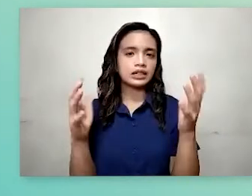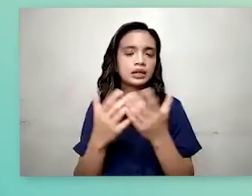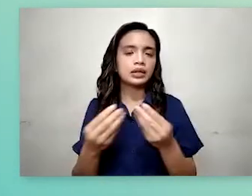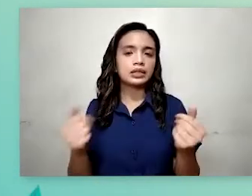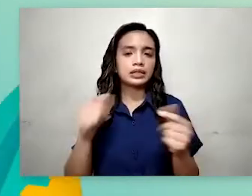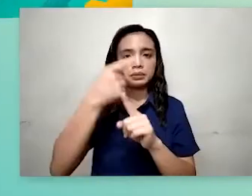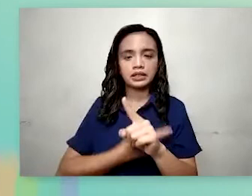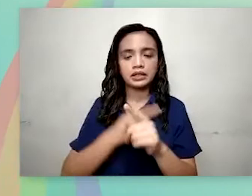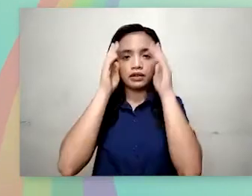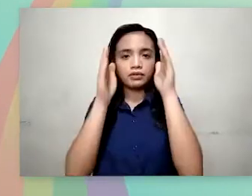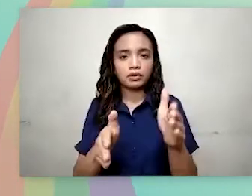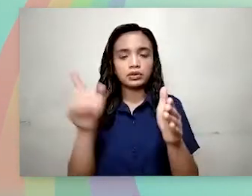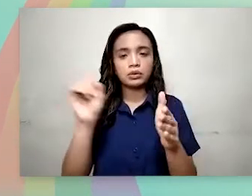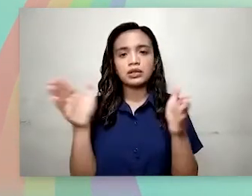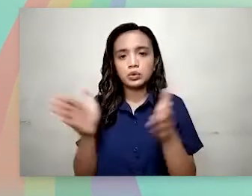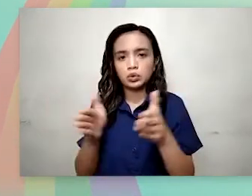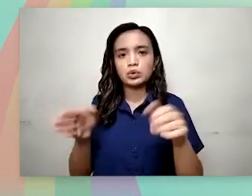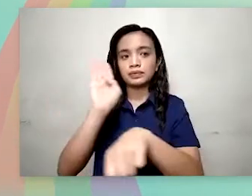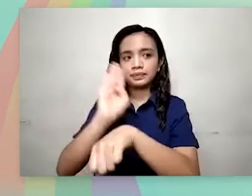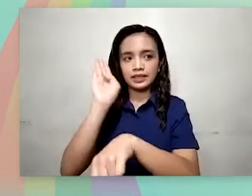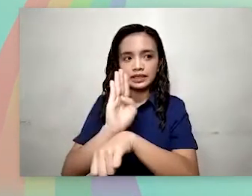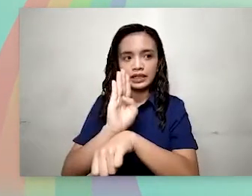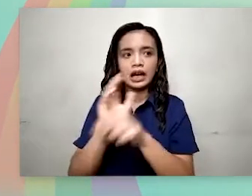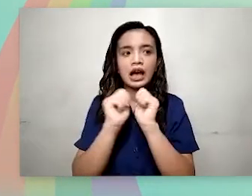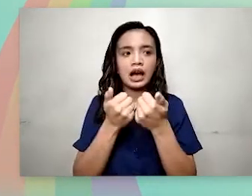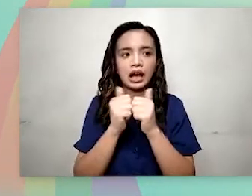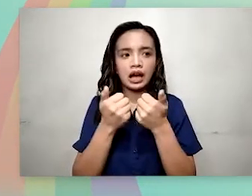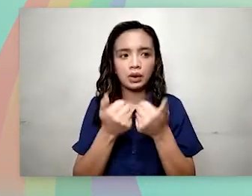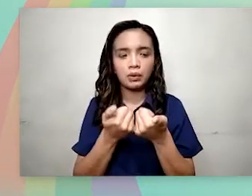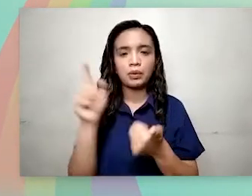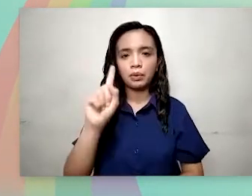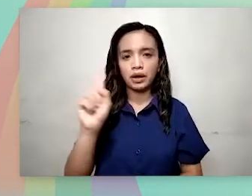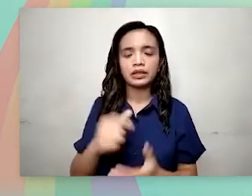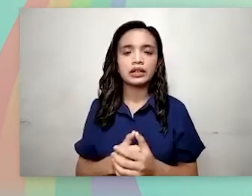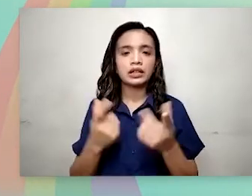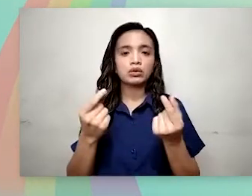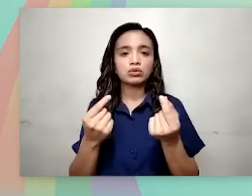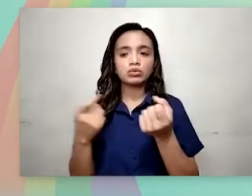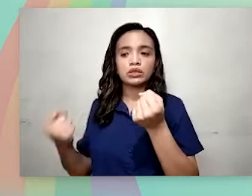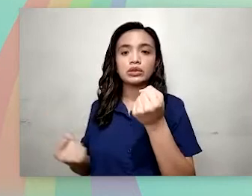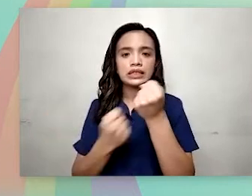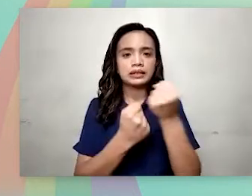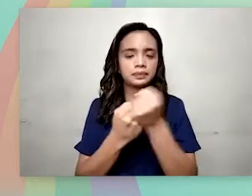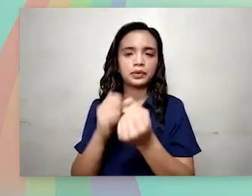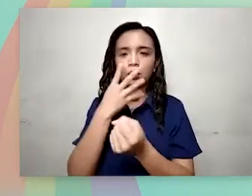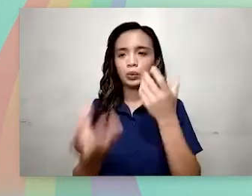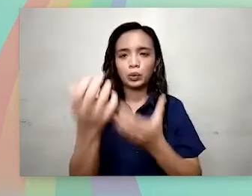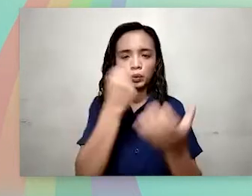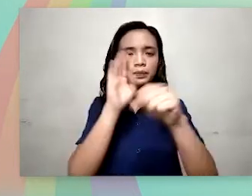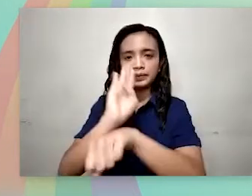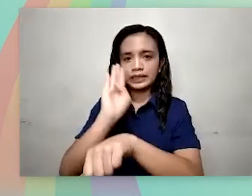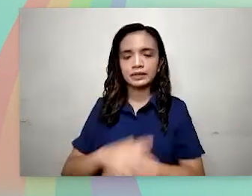we are focusing on the resilience of micro, small, and medium enterprises and how the MSME ecosystem supports our business